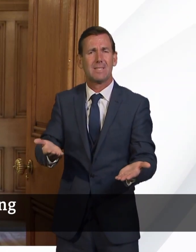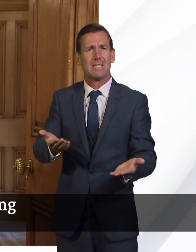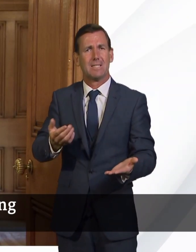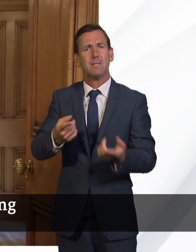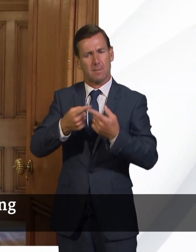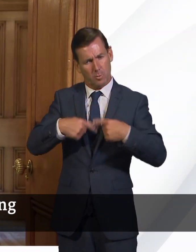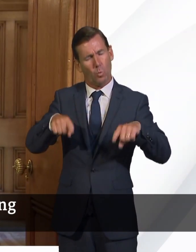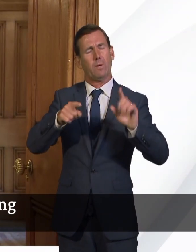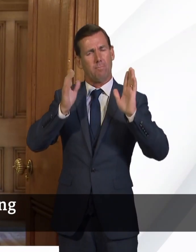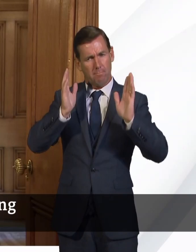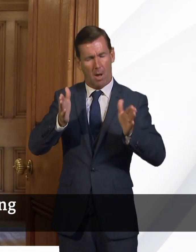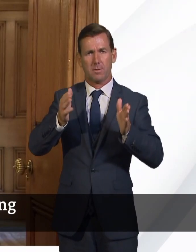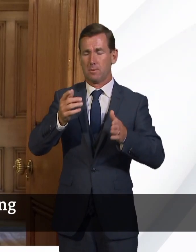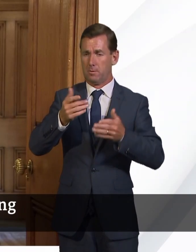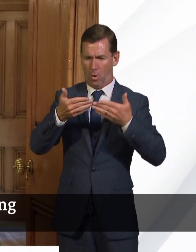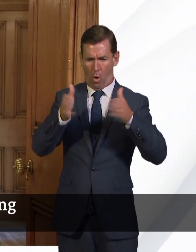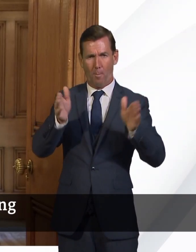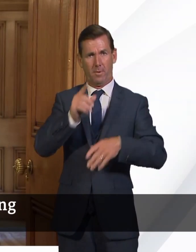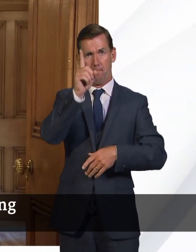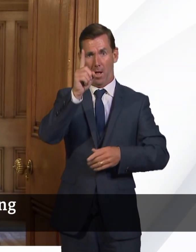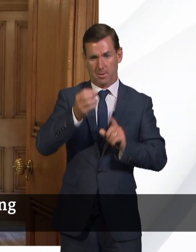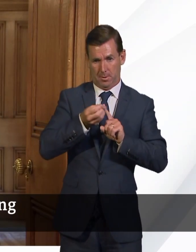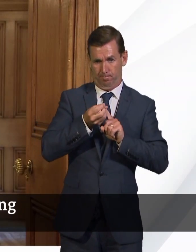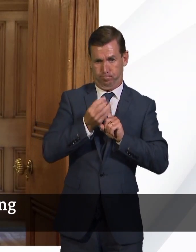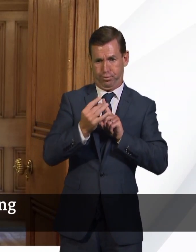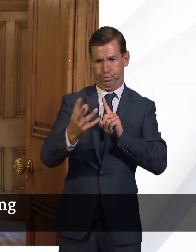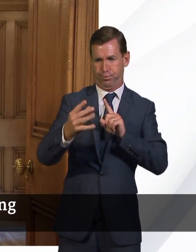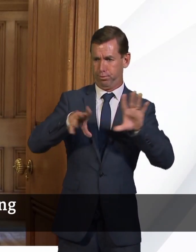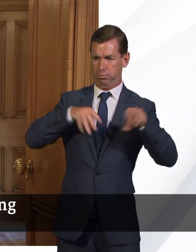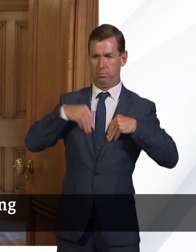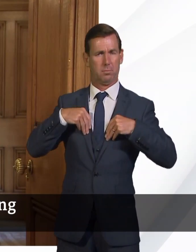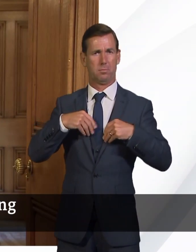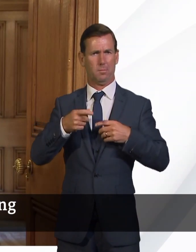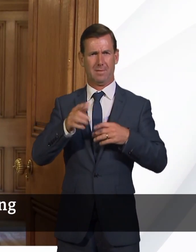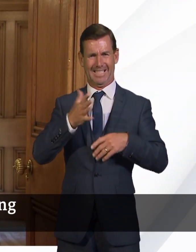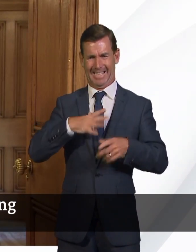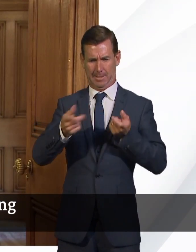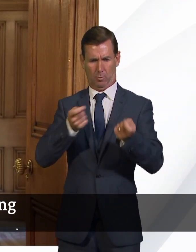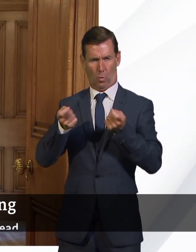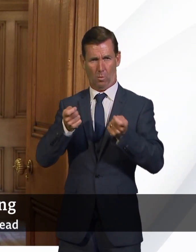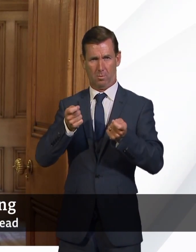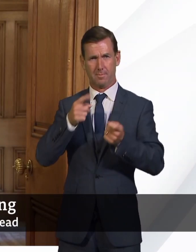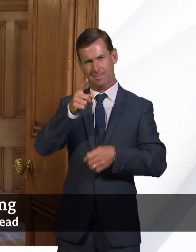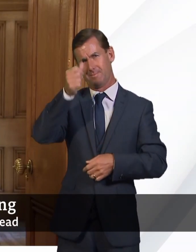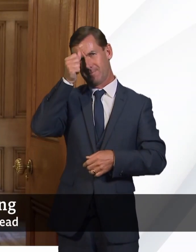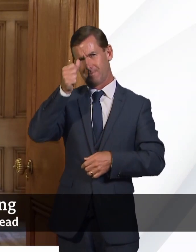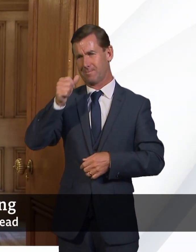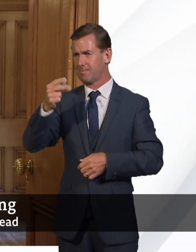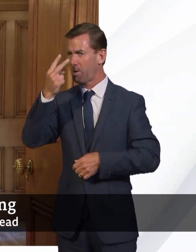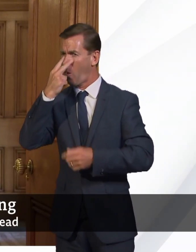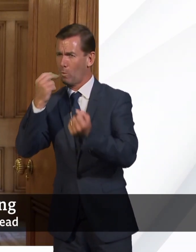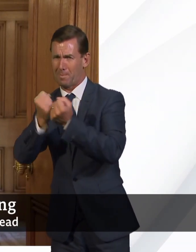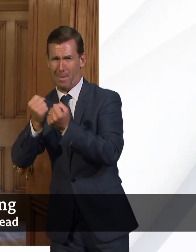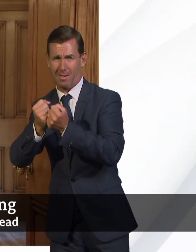that keeps the control of the virus. Now, the good news is, in the same way that it's terrible news that this virus impacts on the elderly so